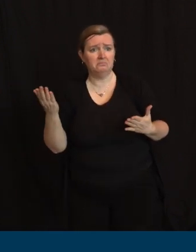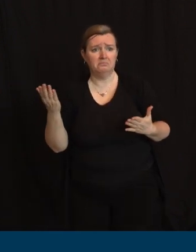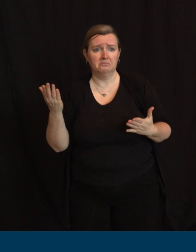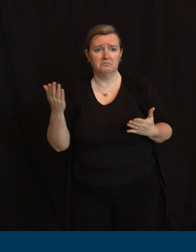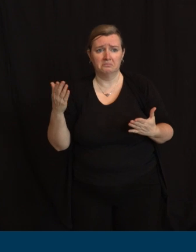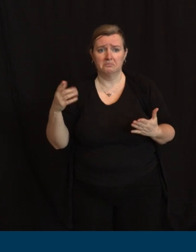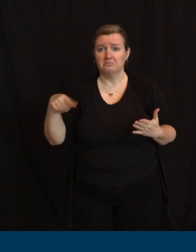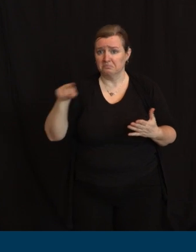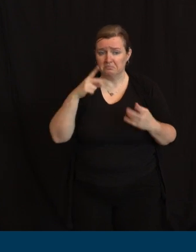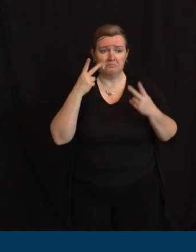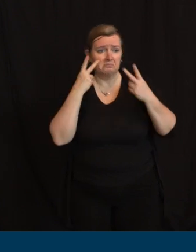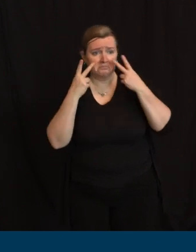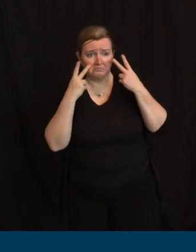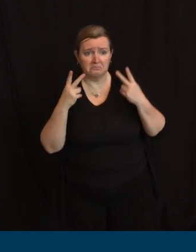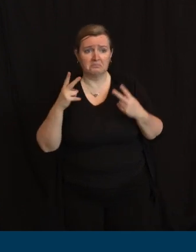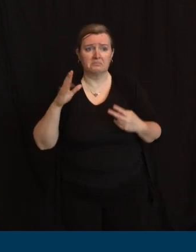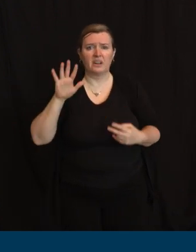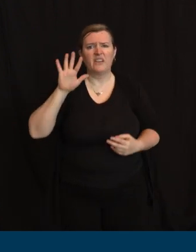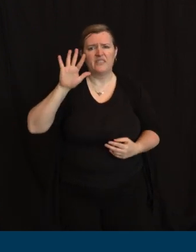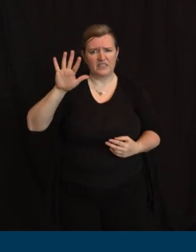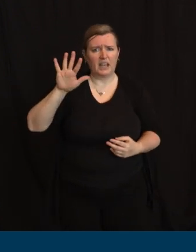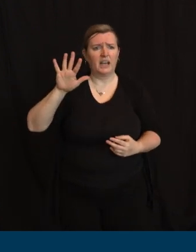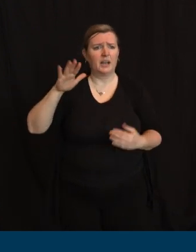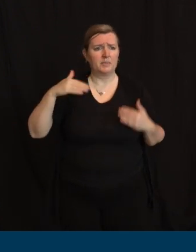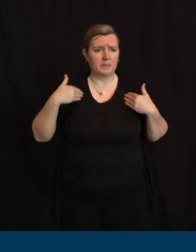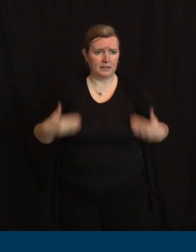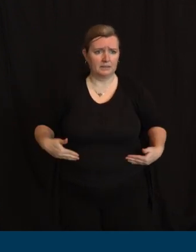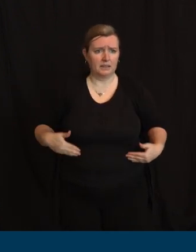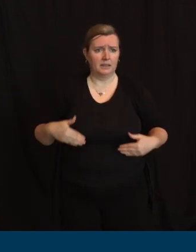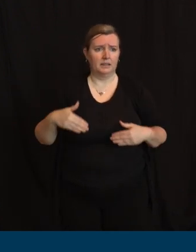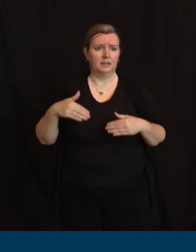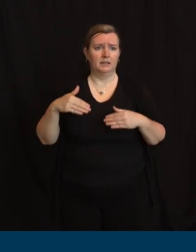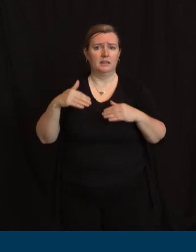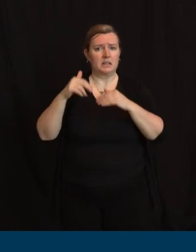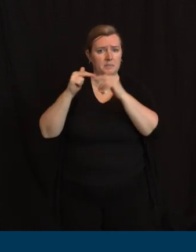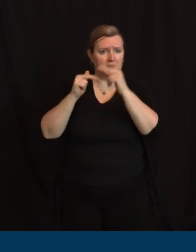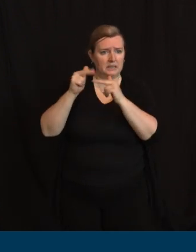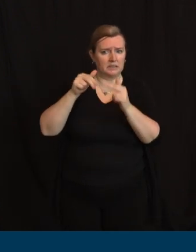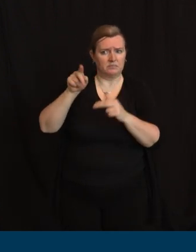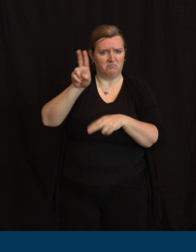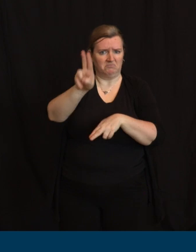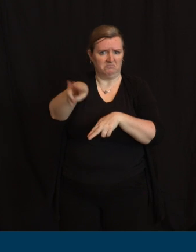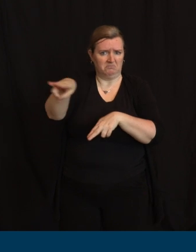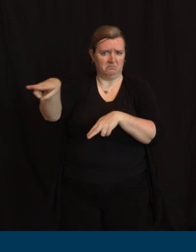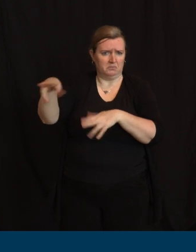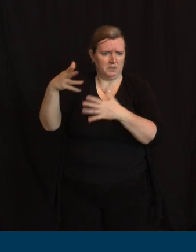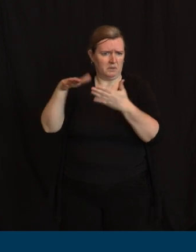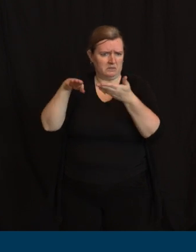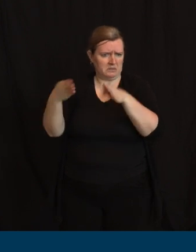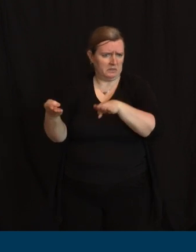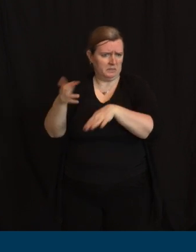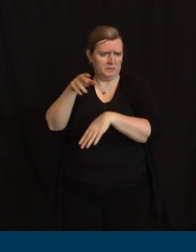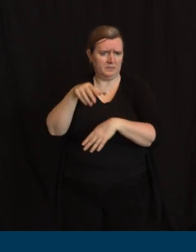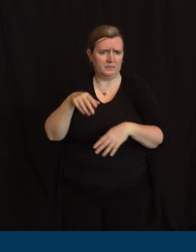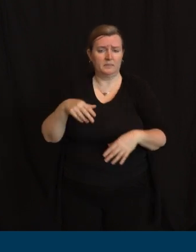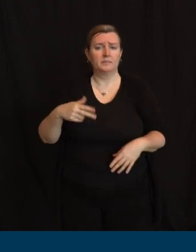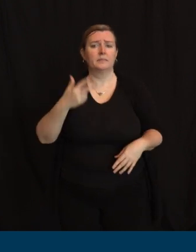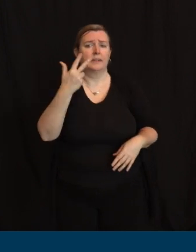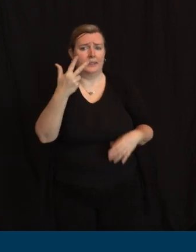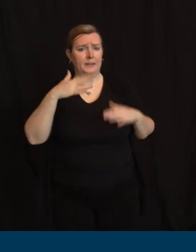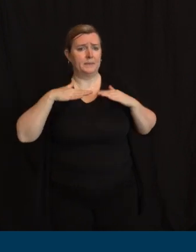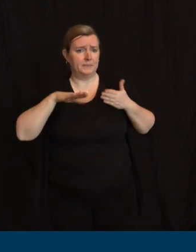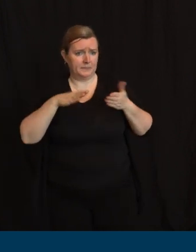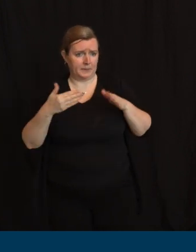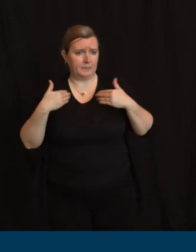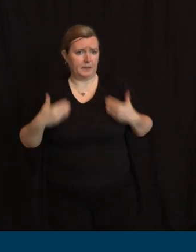5 bodies on site, and the staff reported to them that 3 bodies had been released